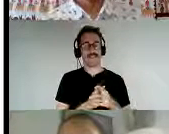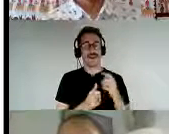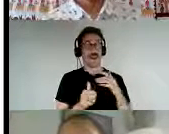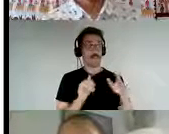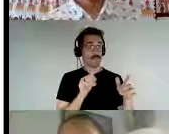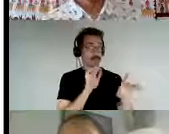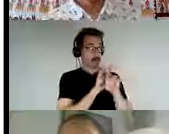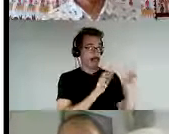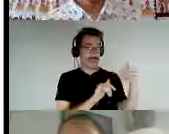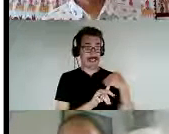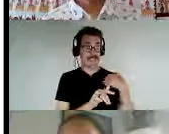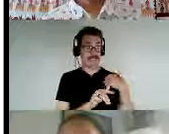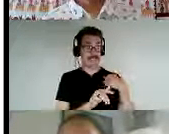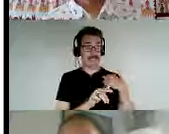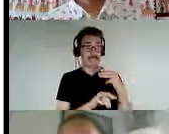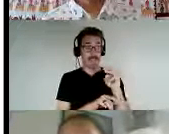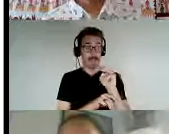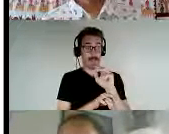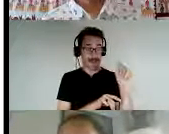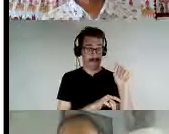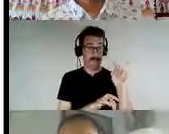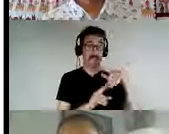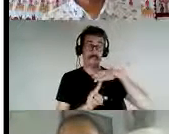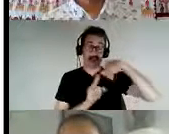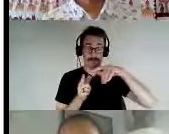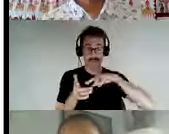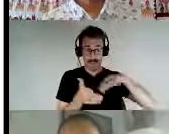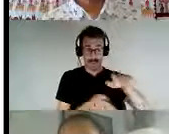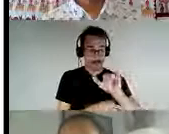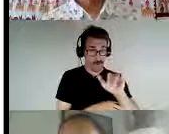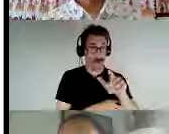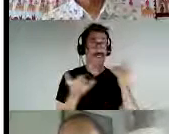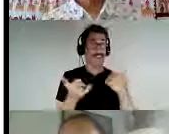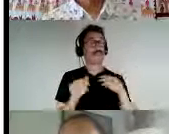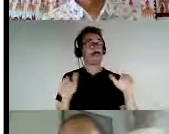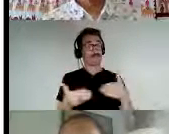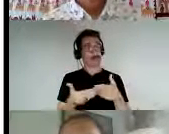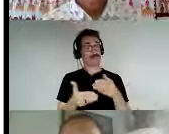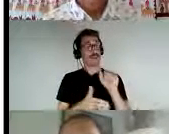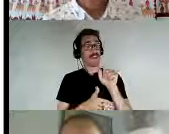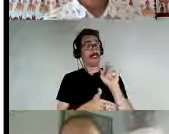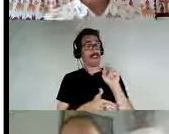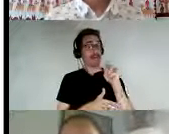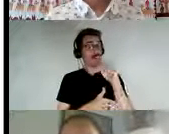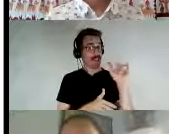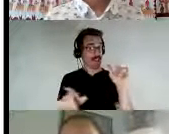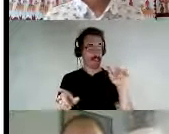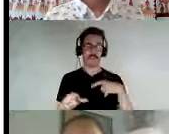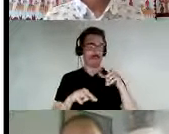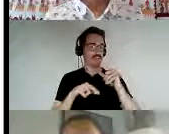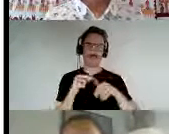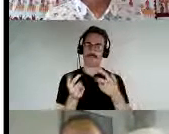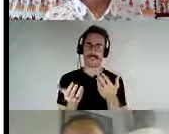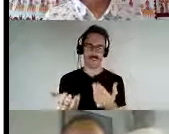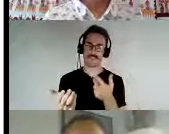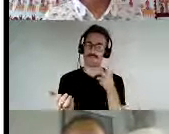master's in environmental studies. So let me introduce Anthony for you. Welcome, Anthony, and we cannot wait to hear what you have to